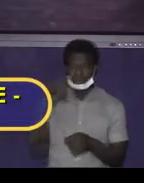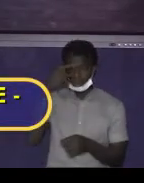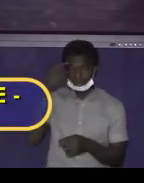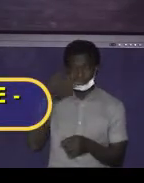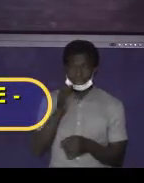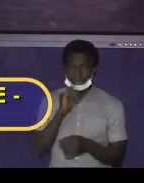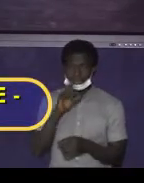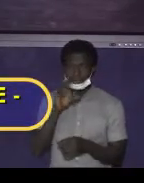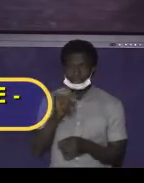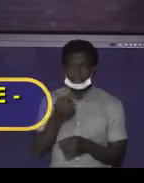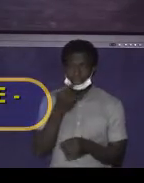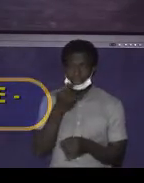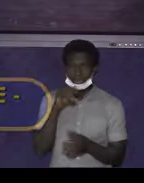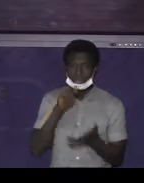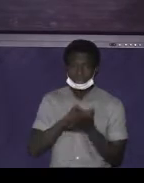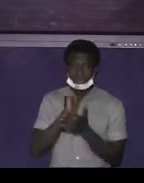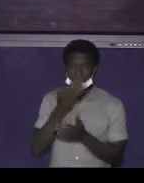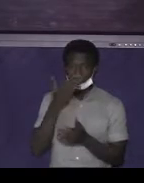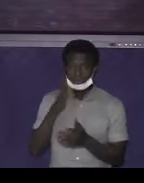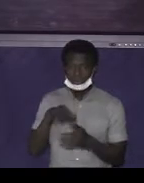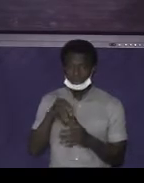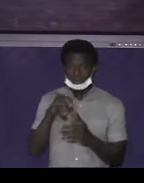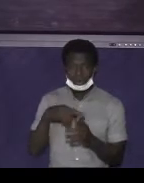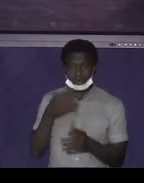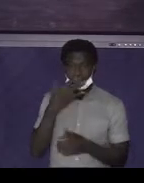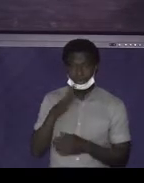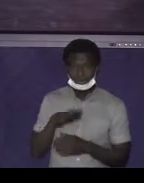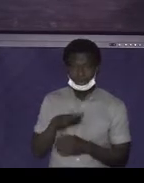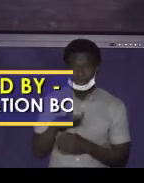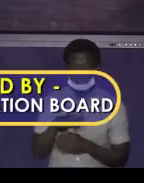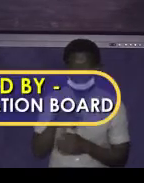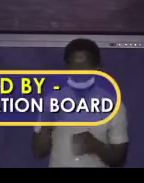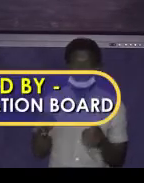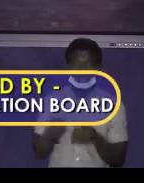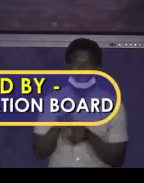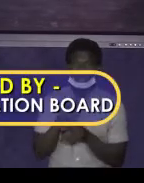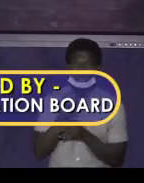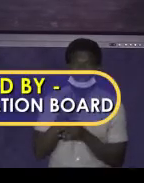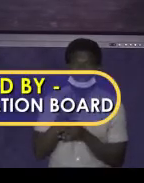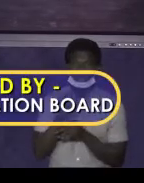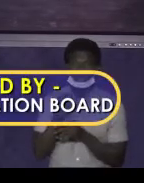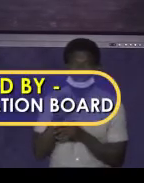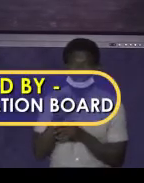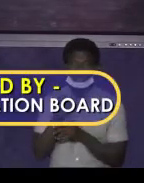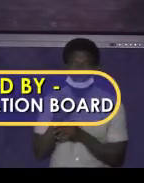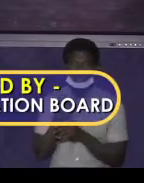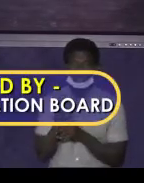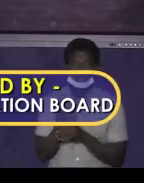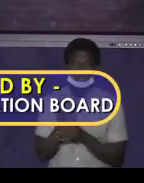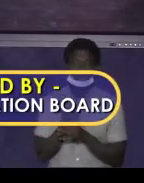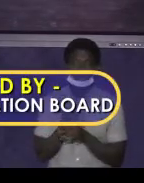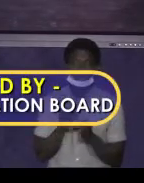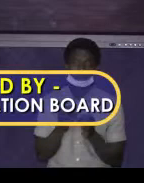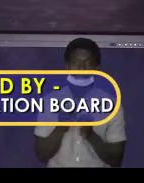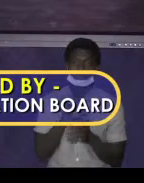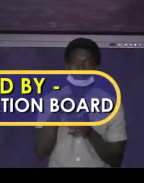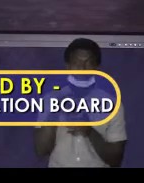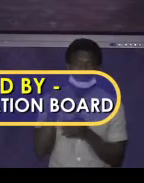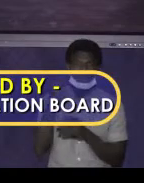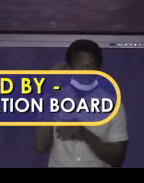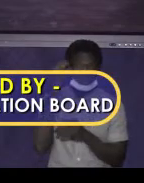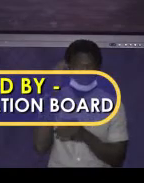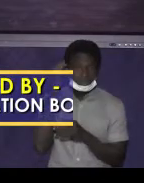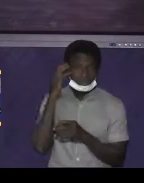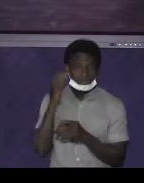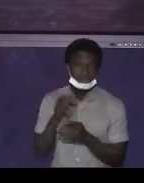is no tongue that is good. There's no tongue that is bad. But as an idiomatic expression, when you hear a bad tongue,